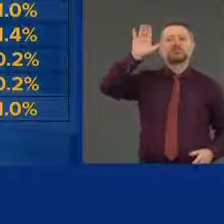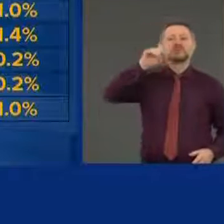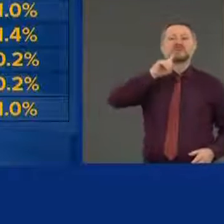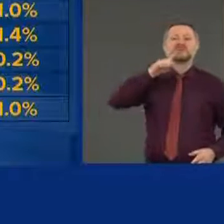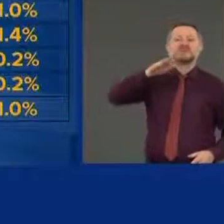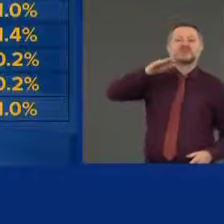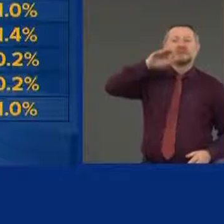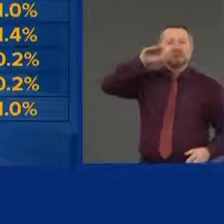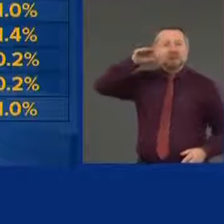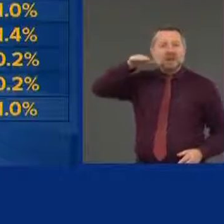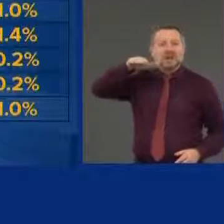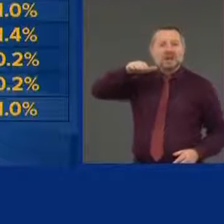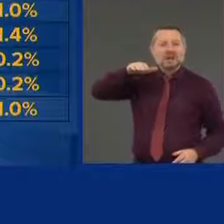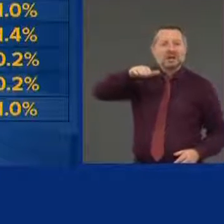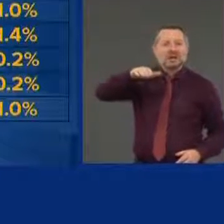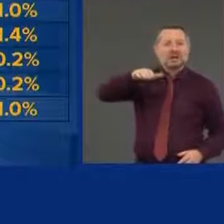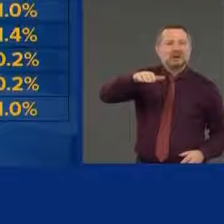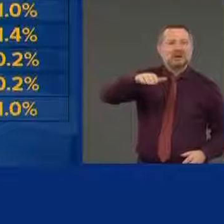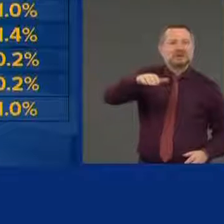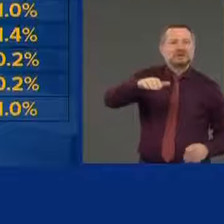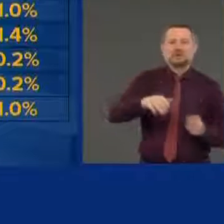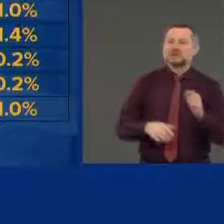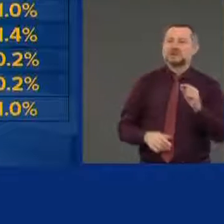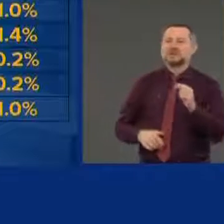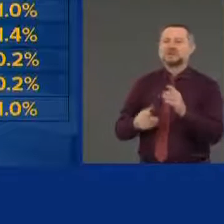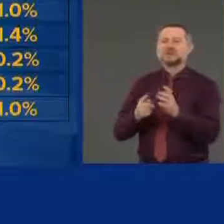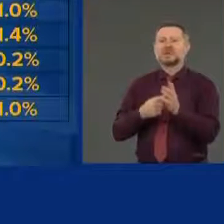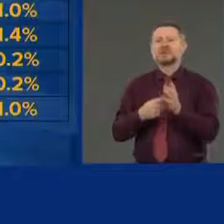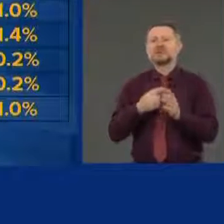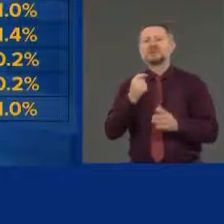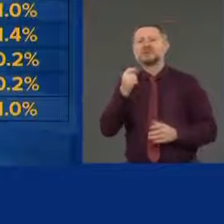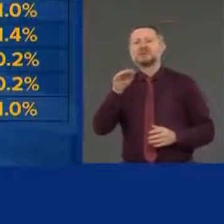relatively constant. You're going to see those little ups and downs.